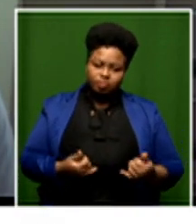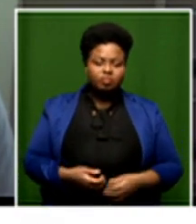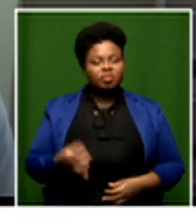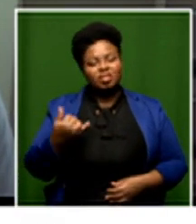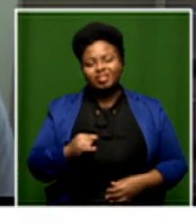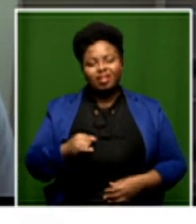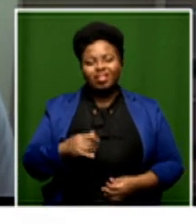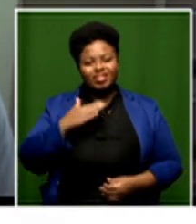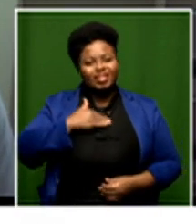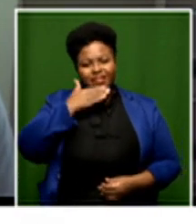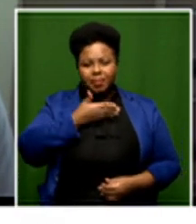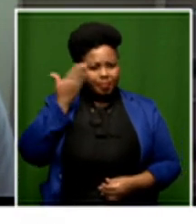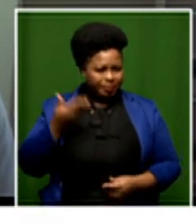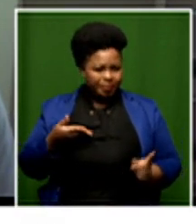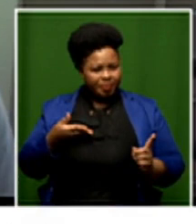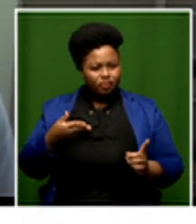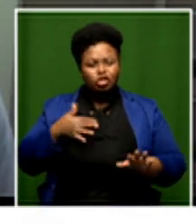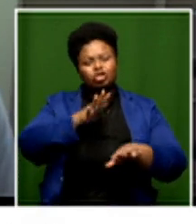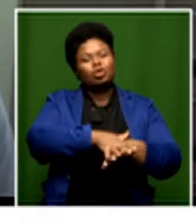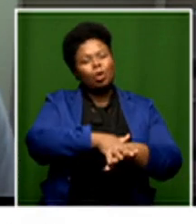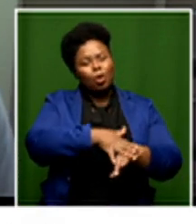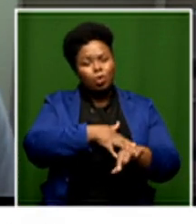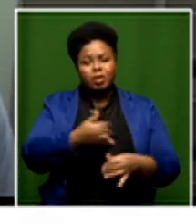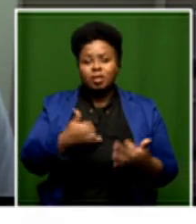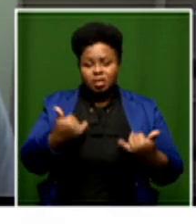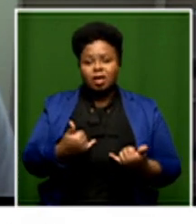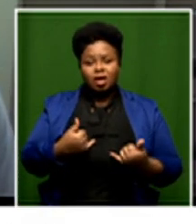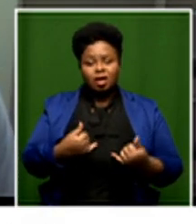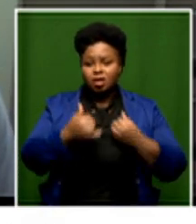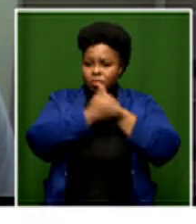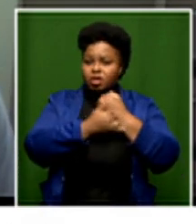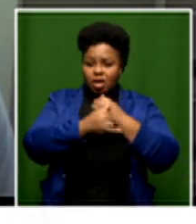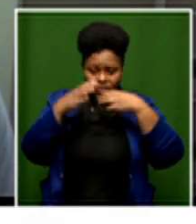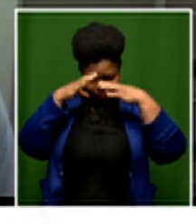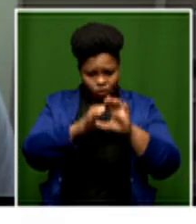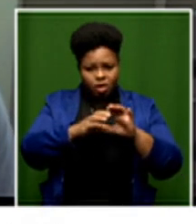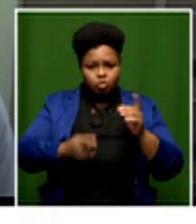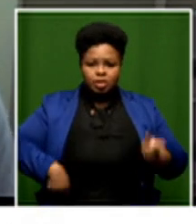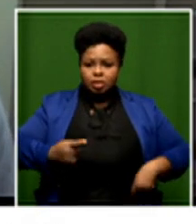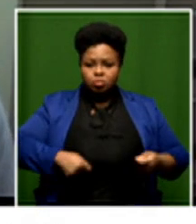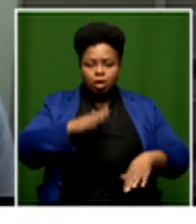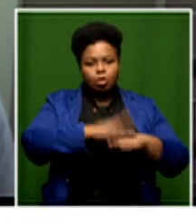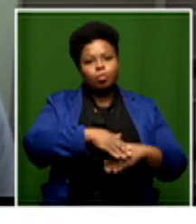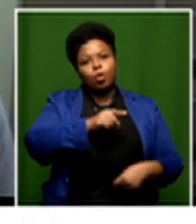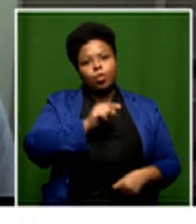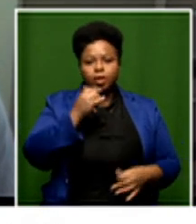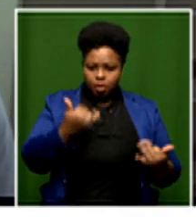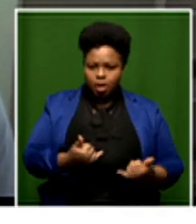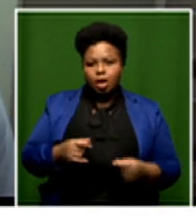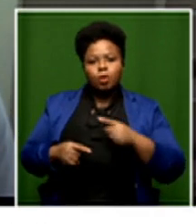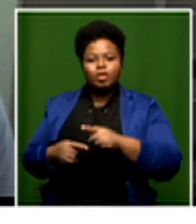lagging on that. And that's a huge expense that the country needs to undertake. And then there's still the